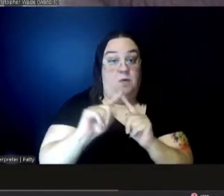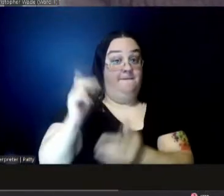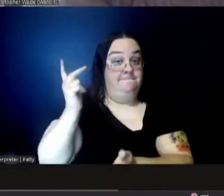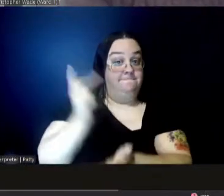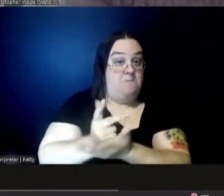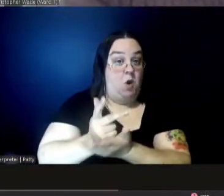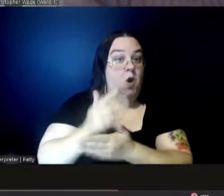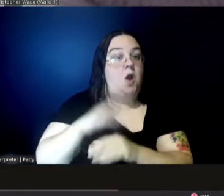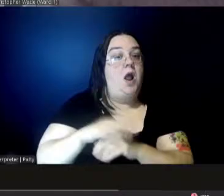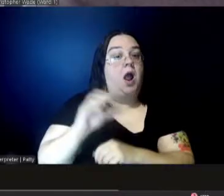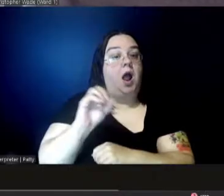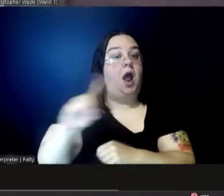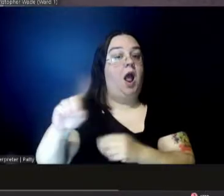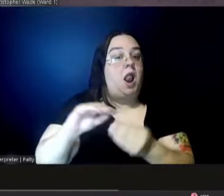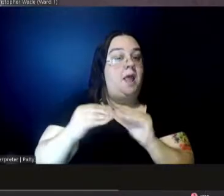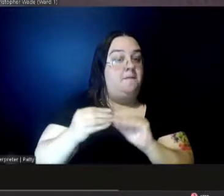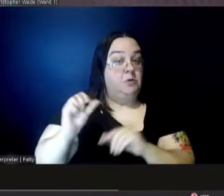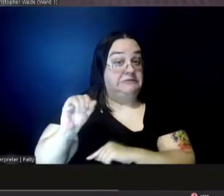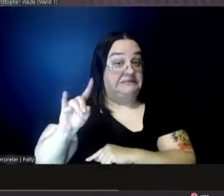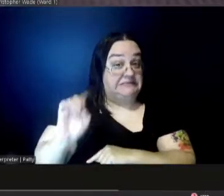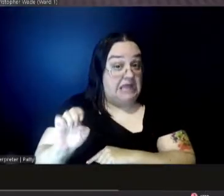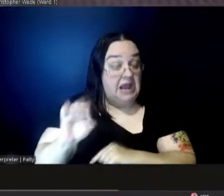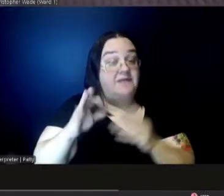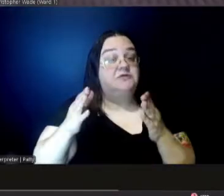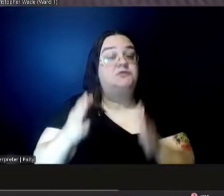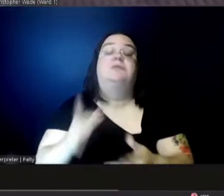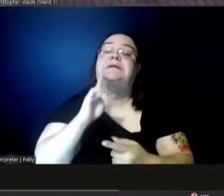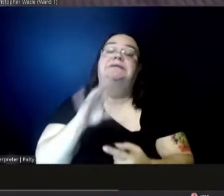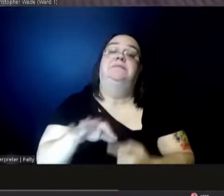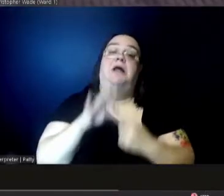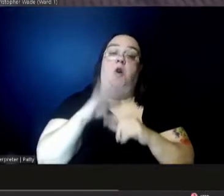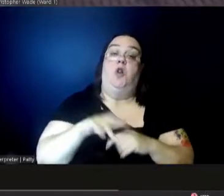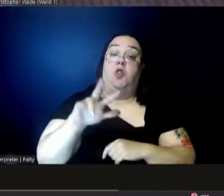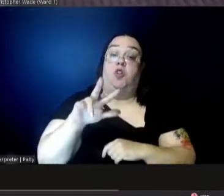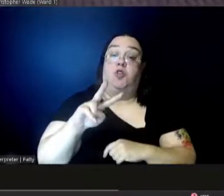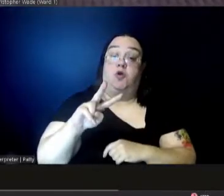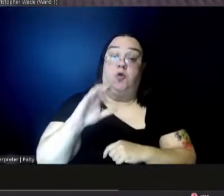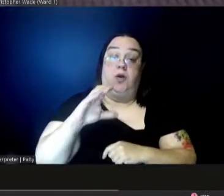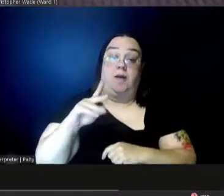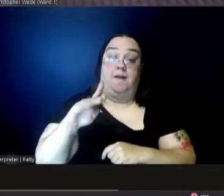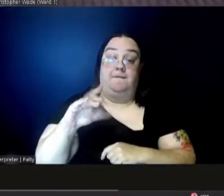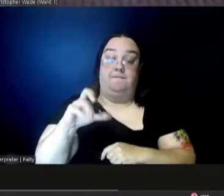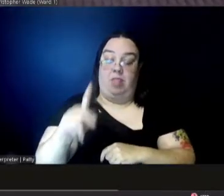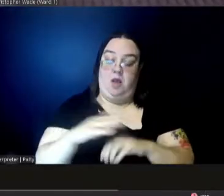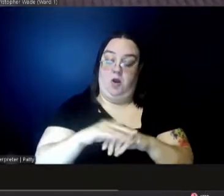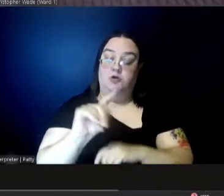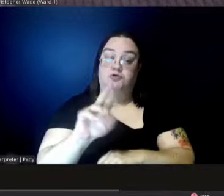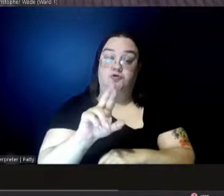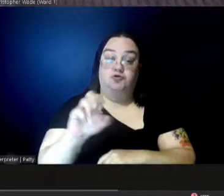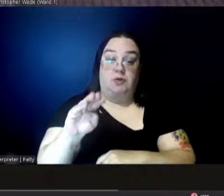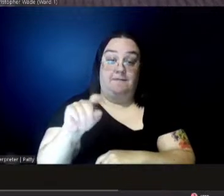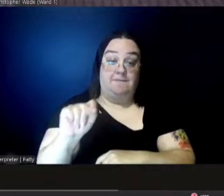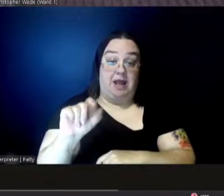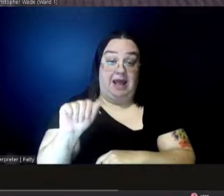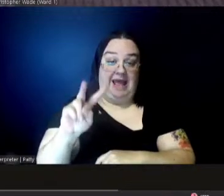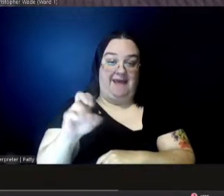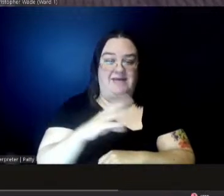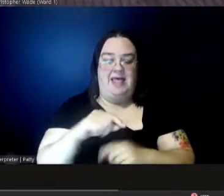number is to, especially on 3200 block of Tremont Avenue and 5700